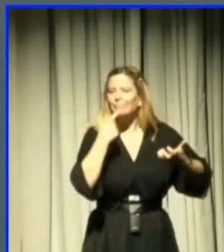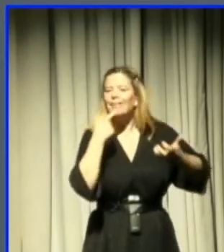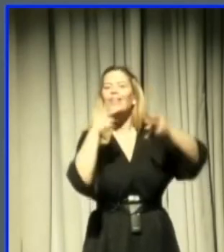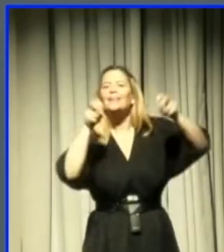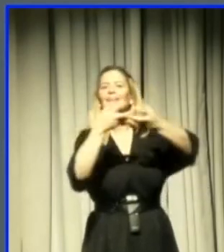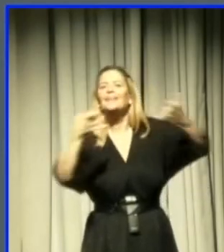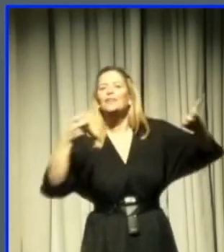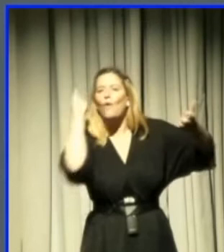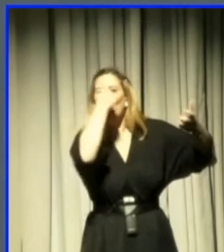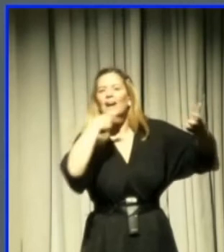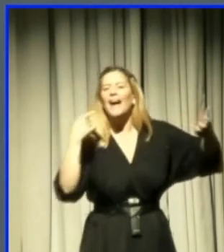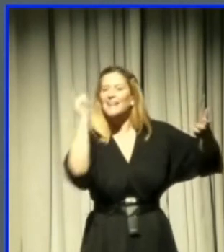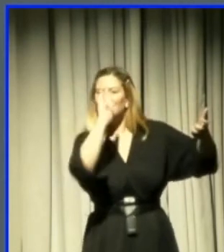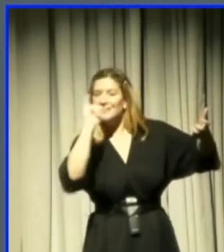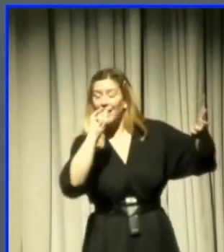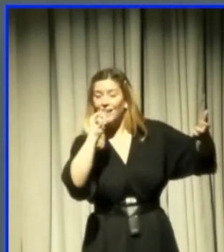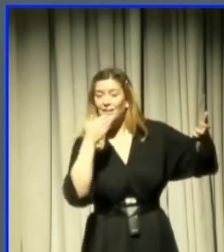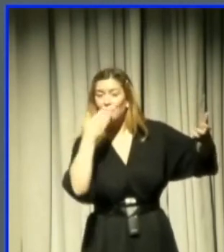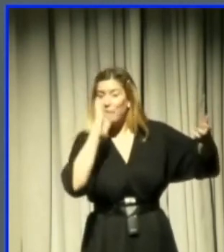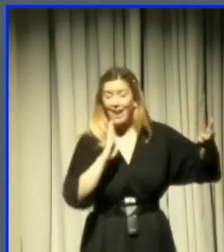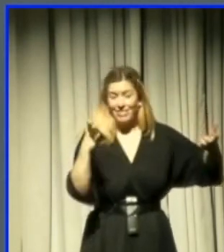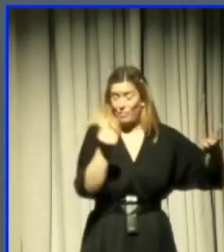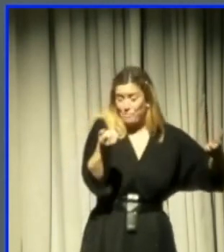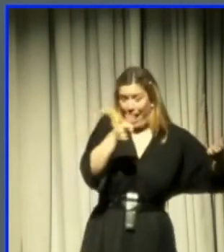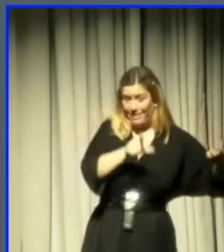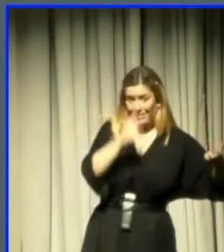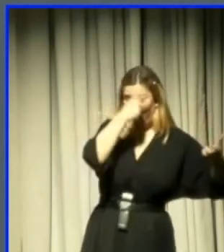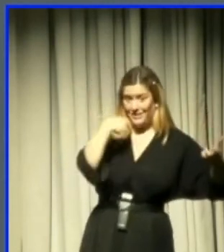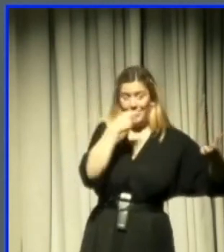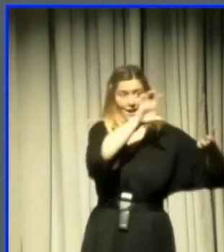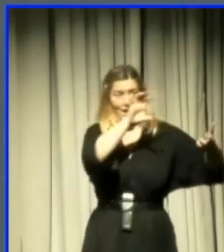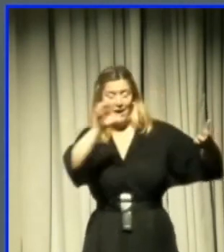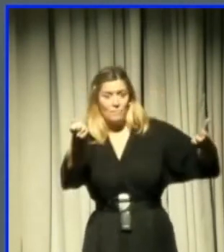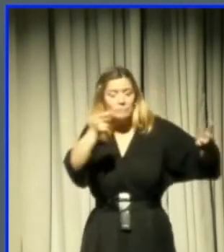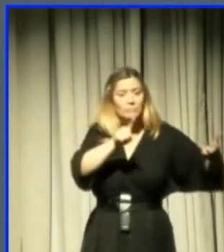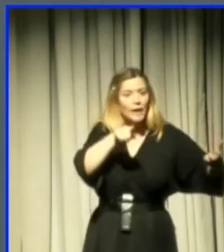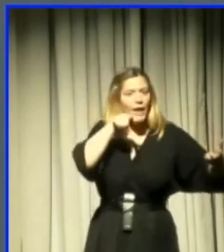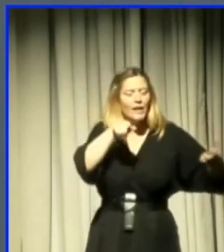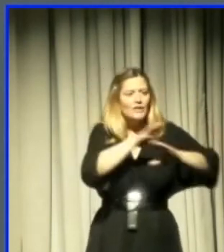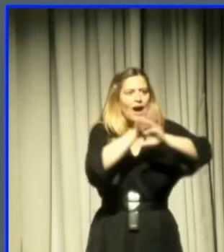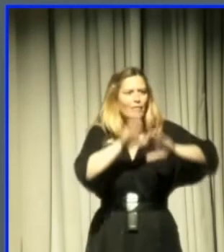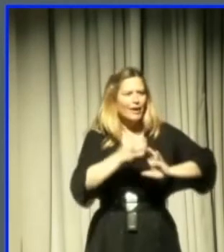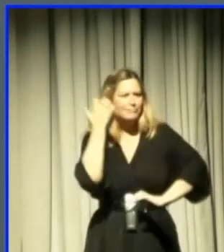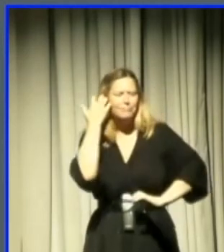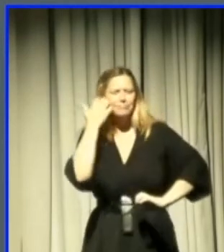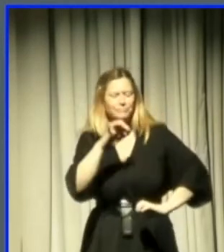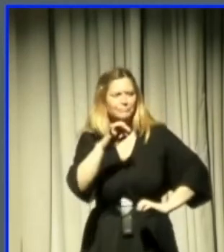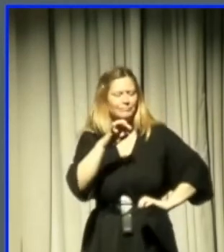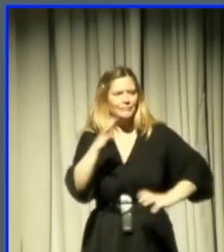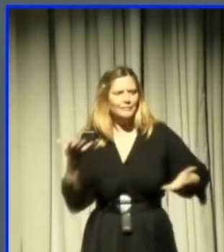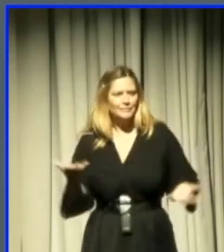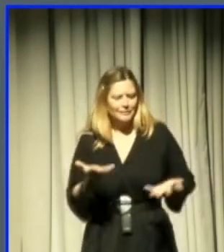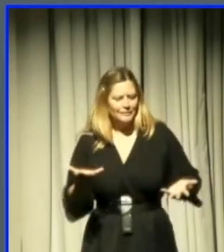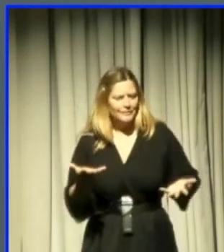by the way, this is a super dystopic in the way that these Kardashian lookalikes then themselves become influencers. So